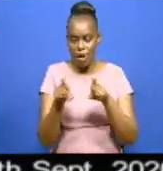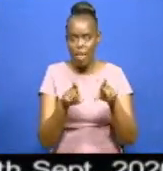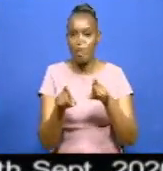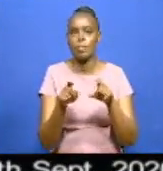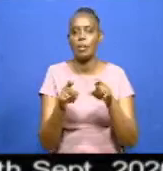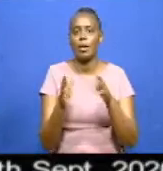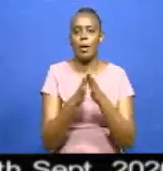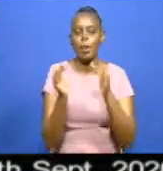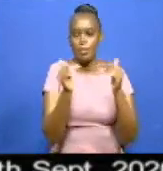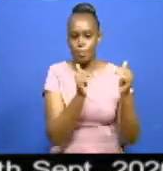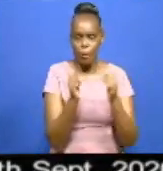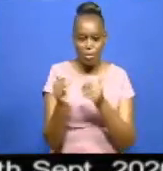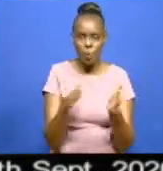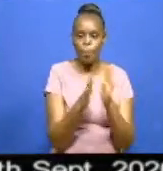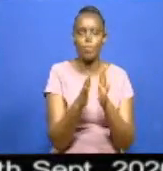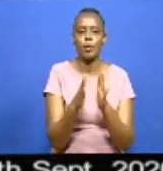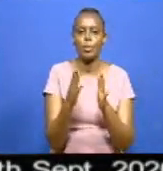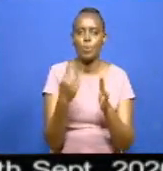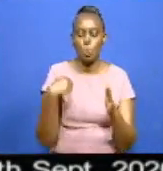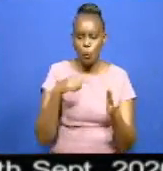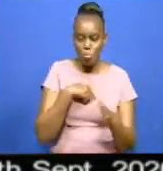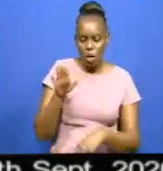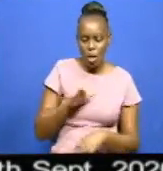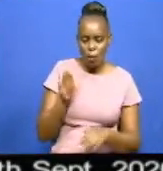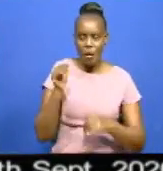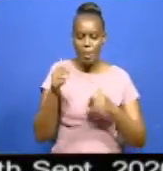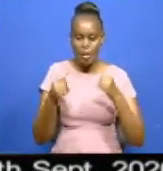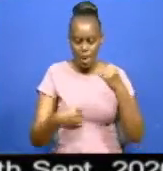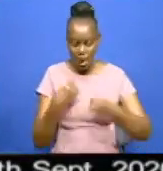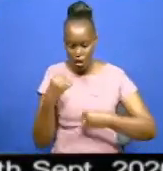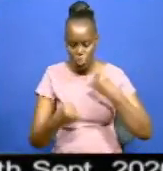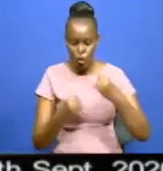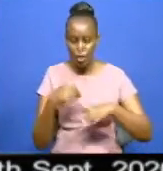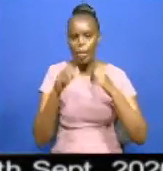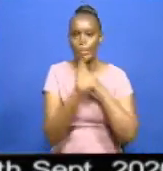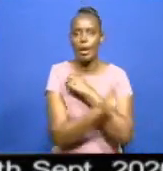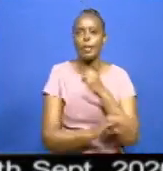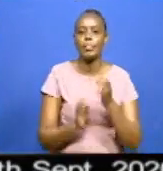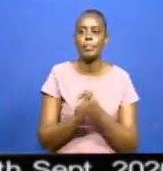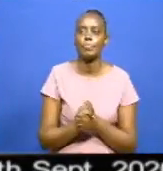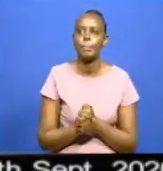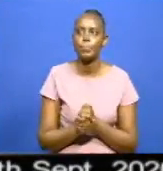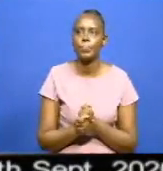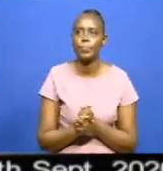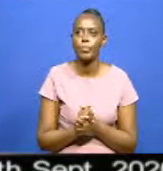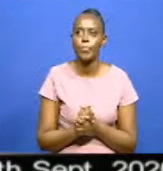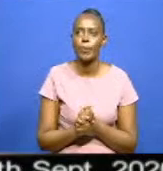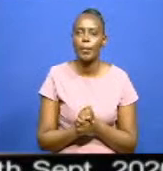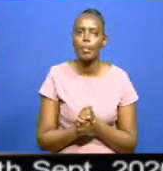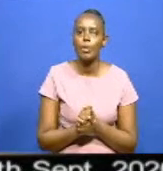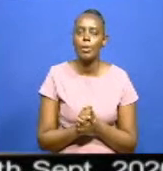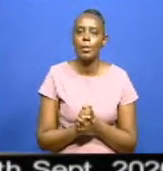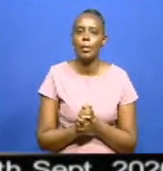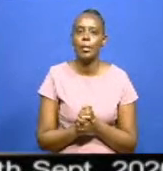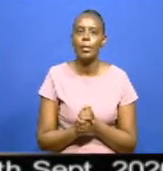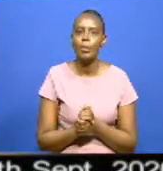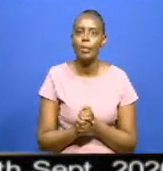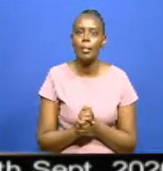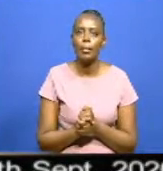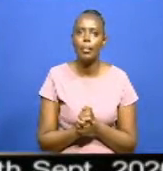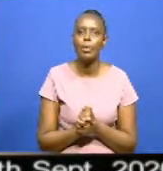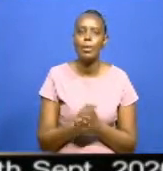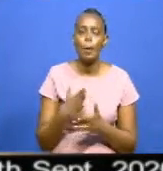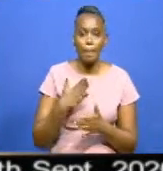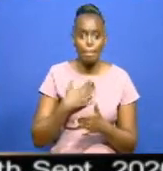and the democratic space that we as women also enjoy in this country, Mr. Speaker. Mr. Speaker, sir, what I do